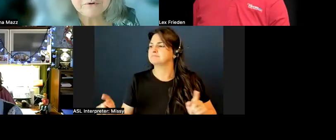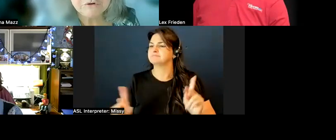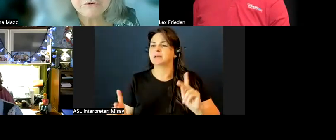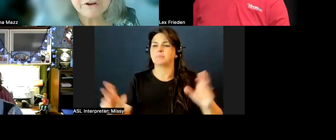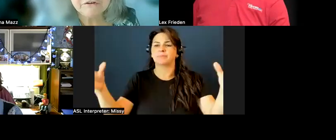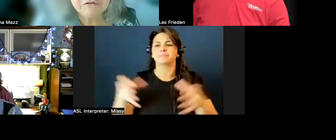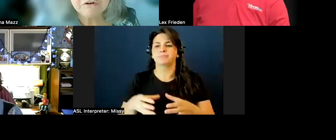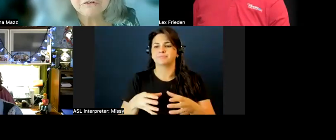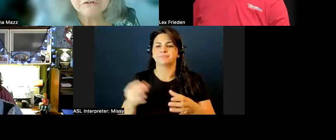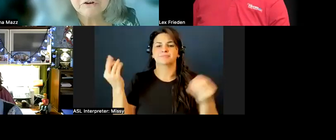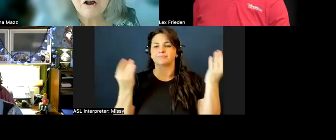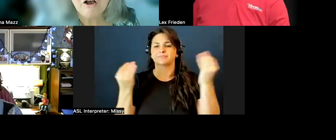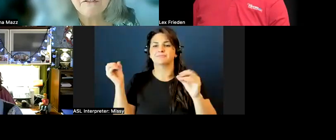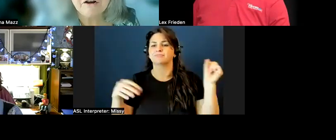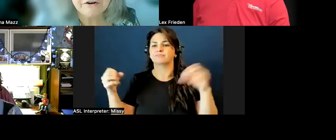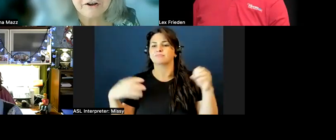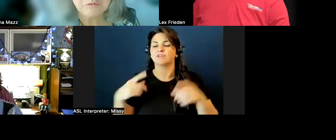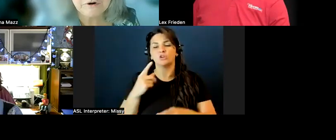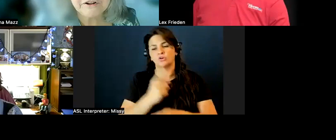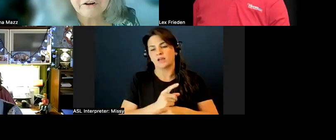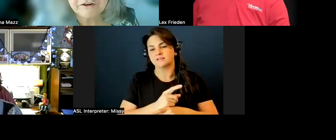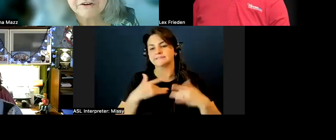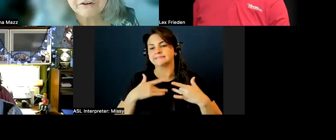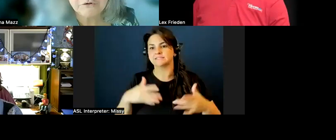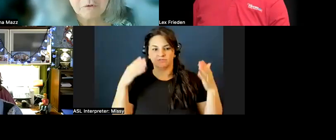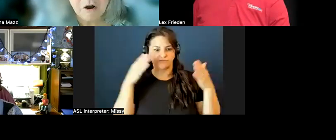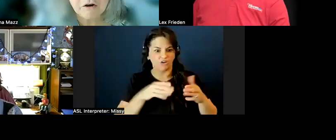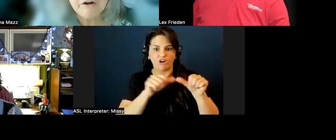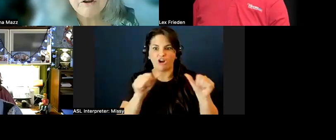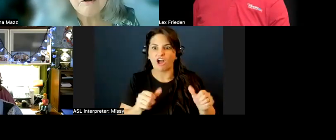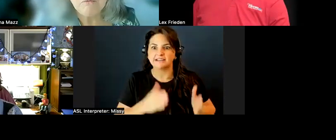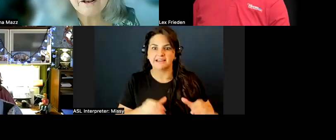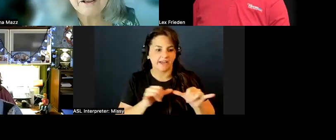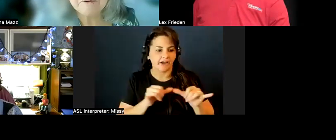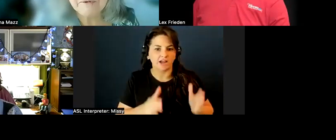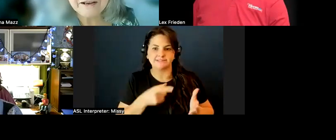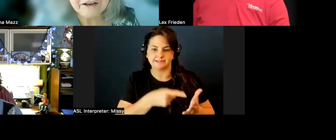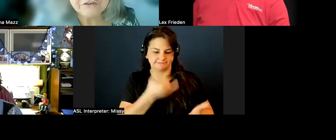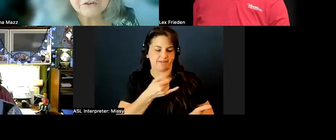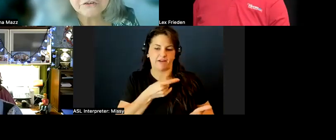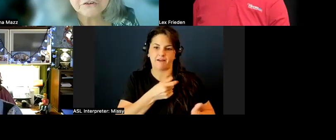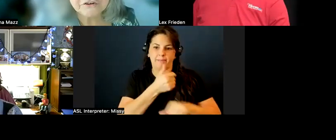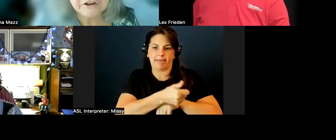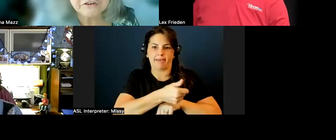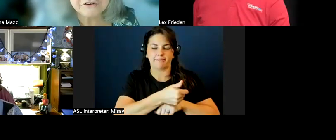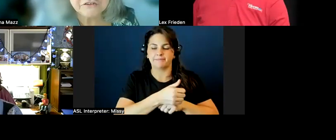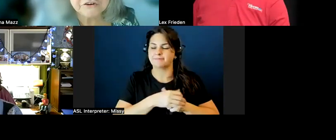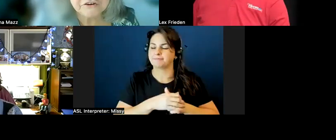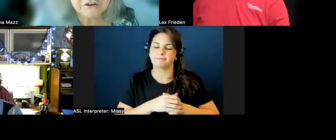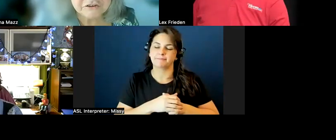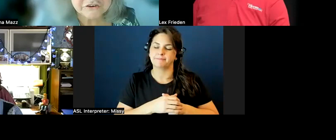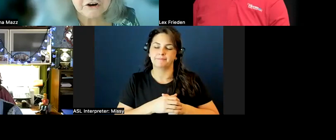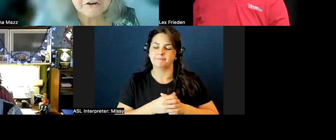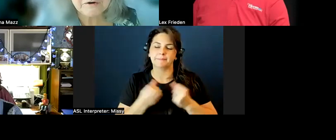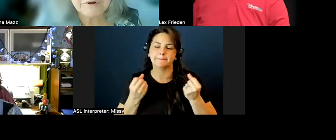together. And you're right, we do tend to focus on the architect. What did the architect do wrong? When in many cases,